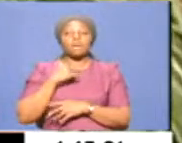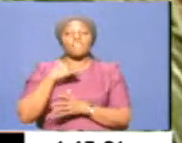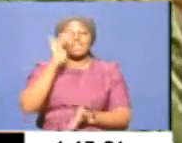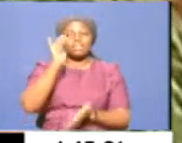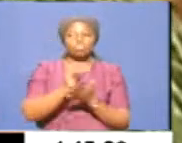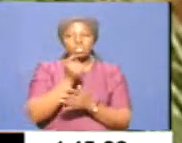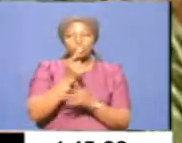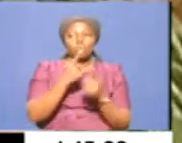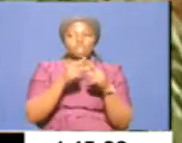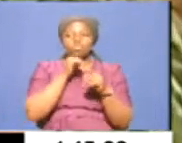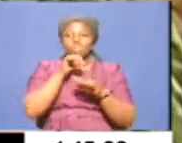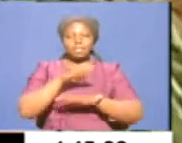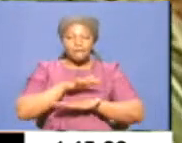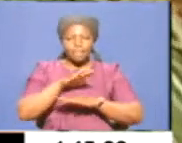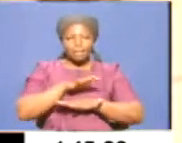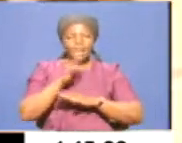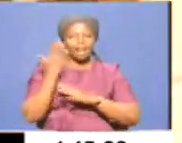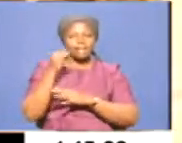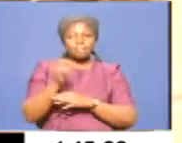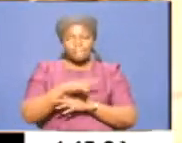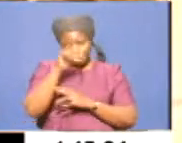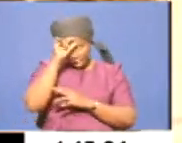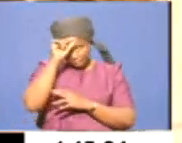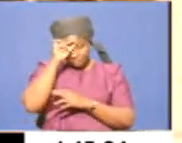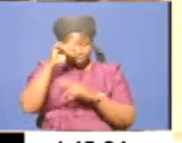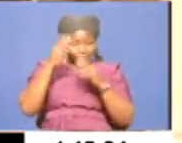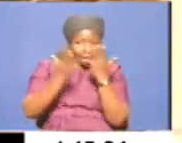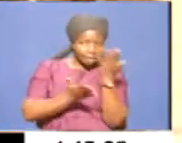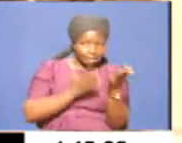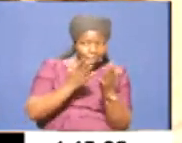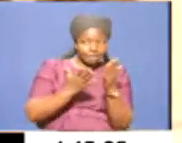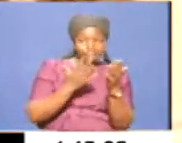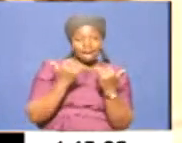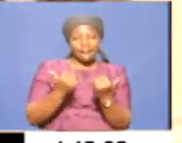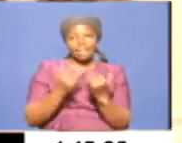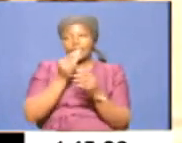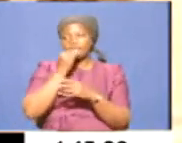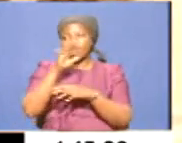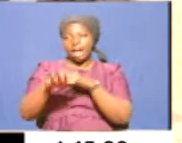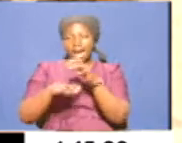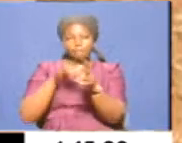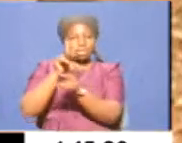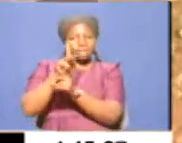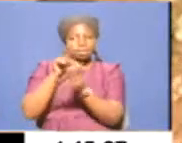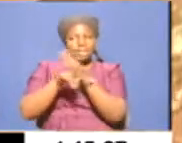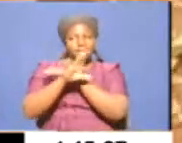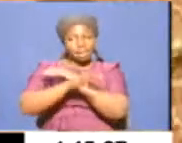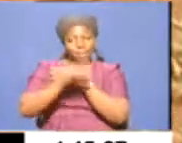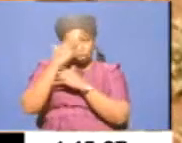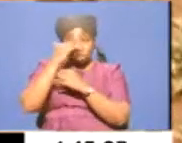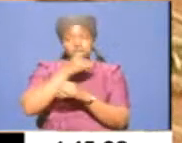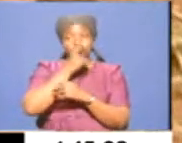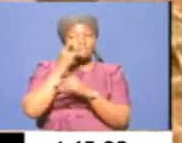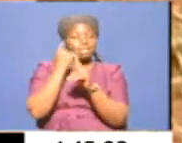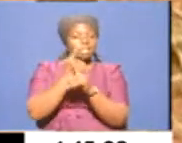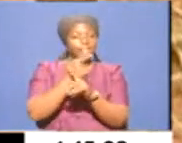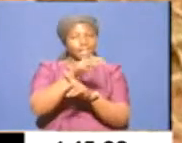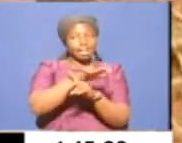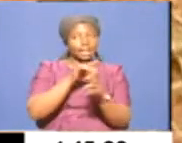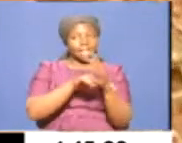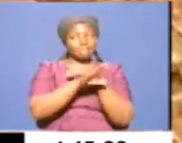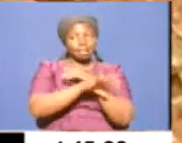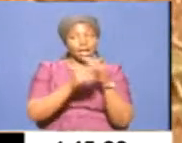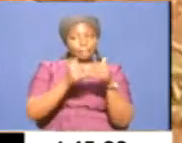government said it was assessing the current fodder stock in the country due to the drought experienced in different parts of the country before making a decision on